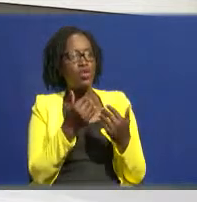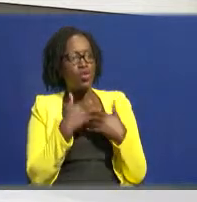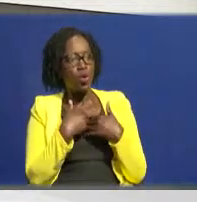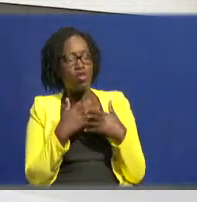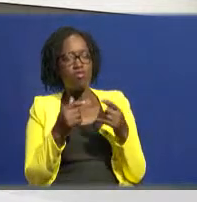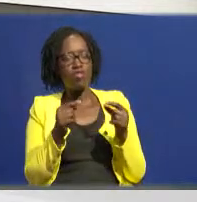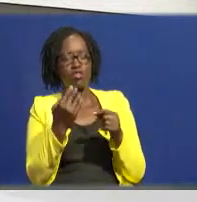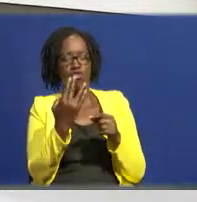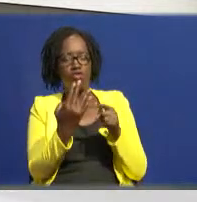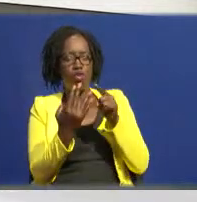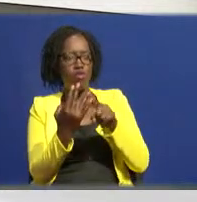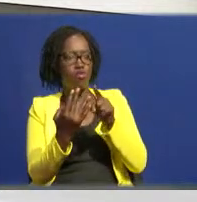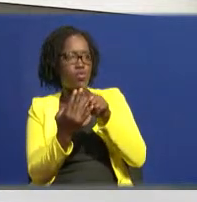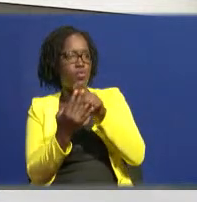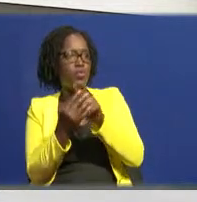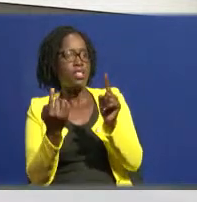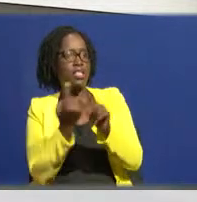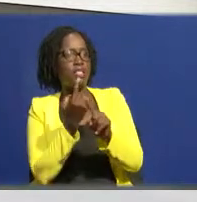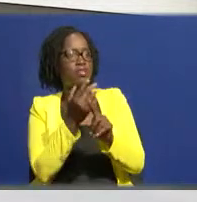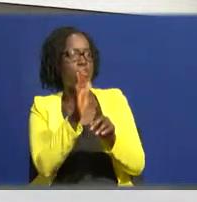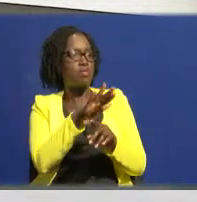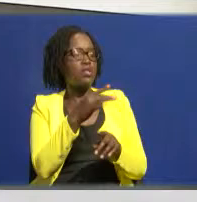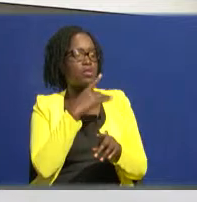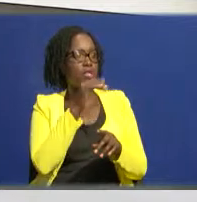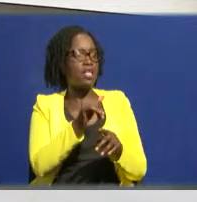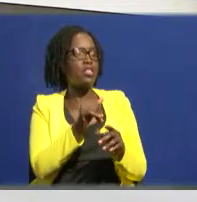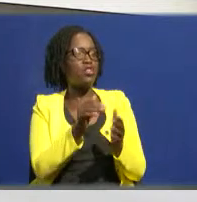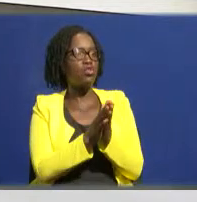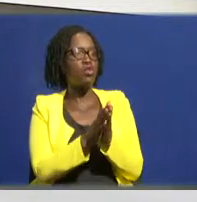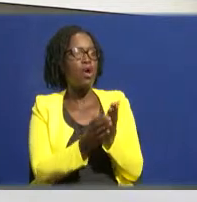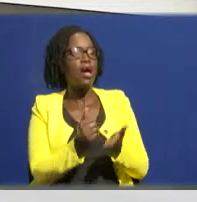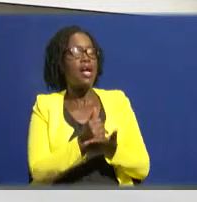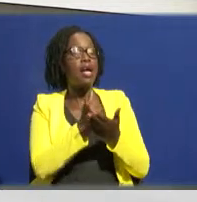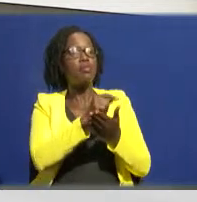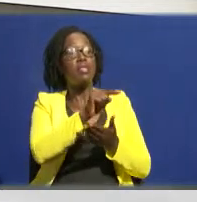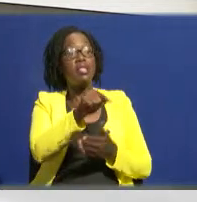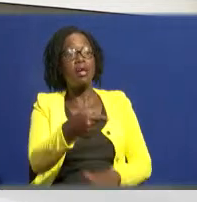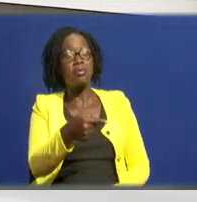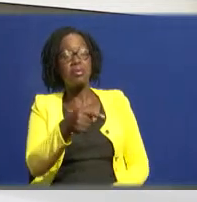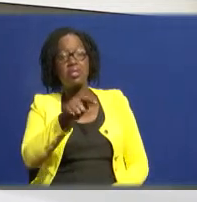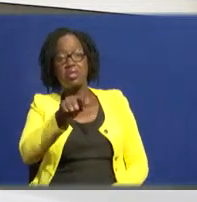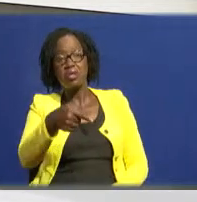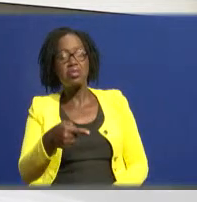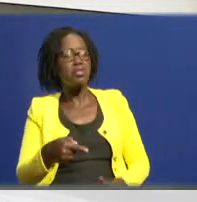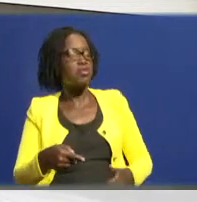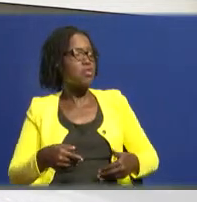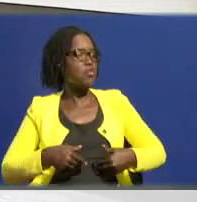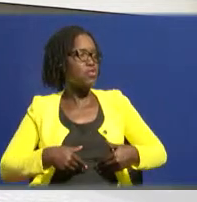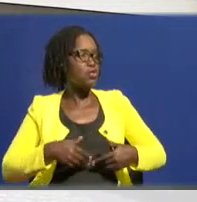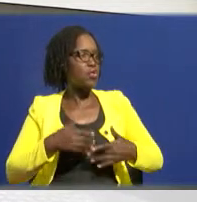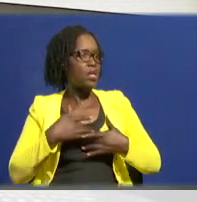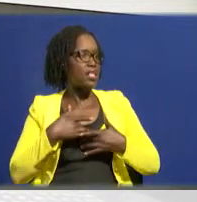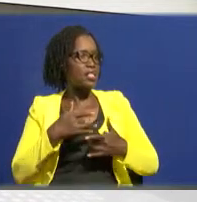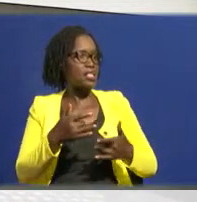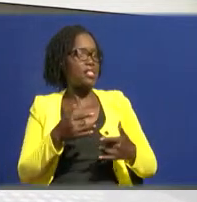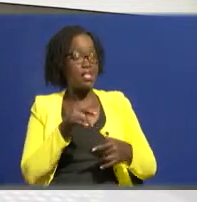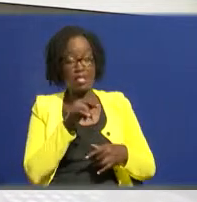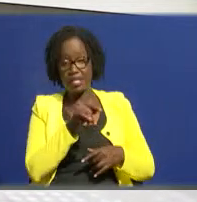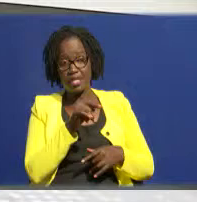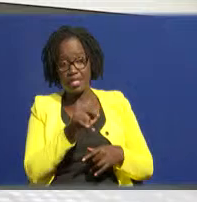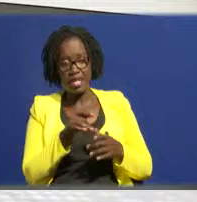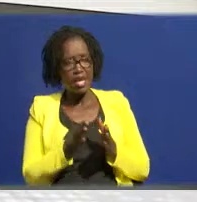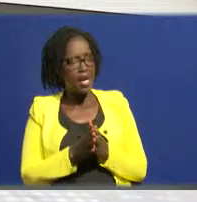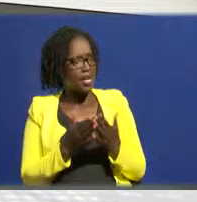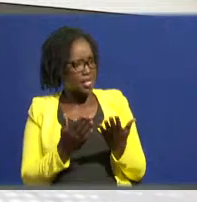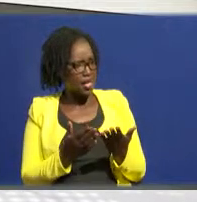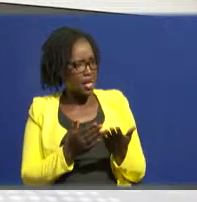four distinct places so that you may be able to cater for the thousands of youths who are interested in this. And going to